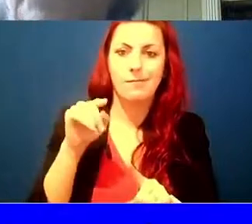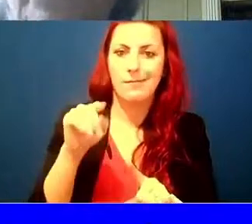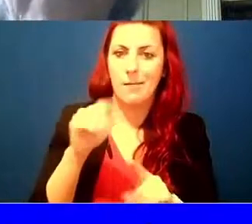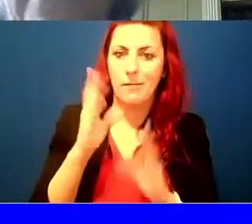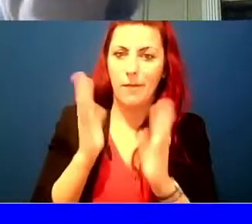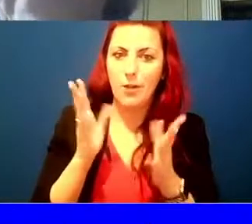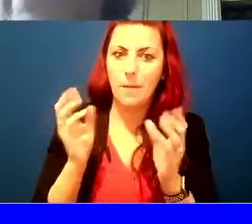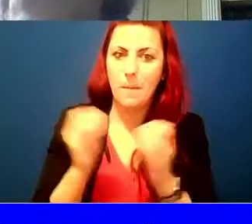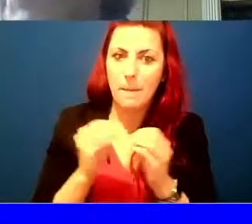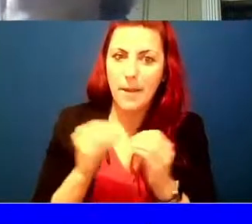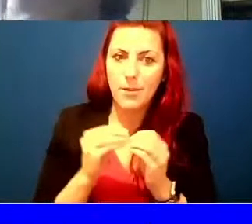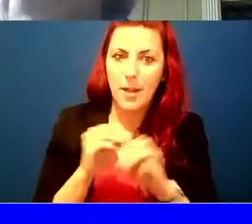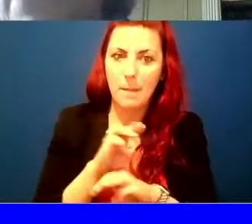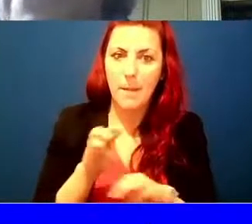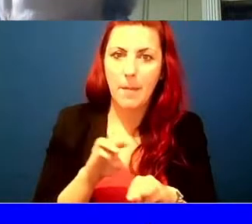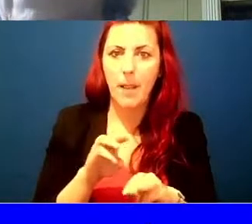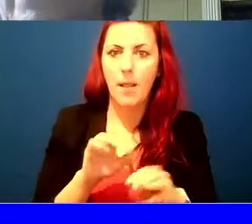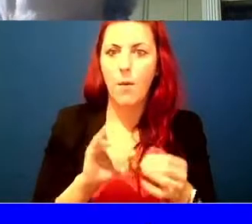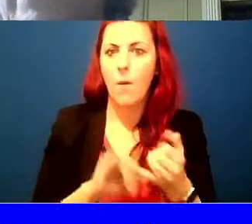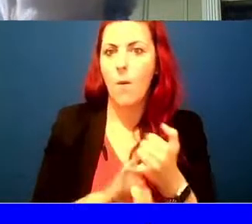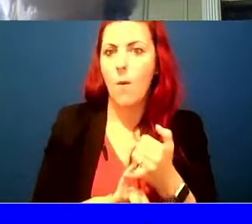the HSE, or the Mental Health Commission,